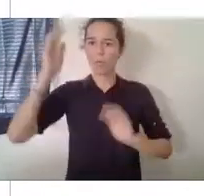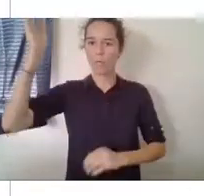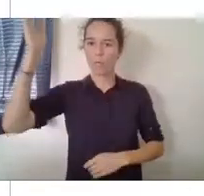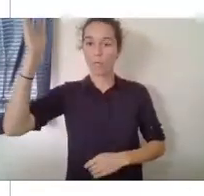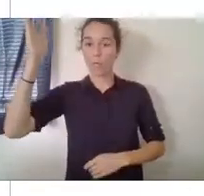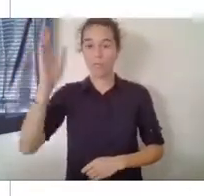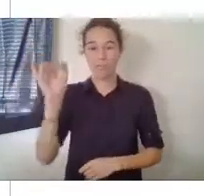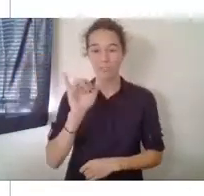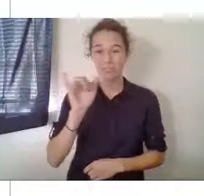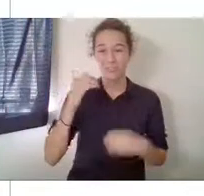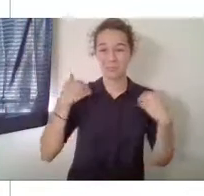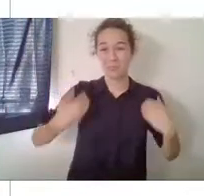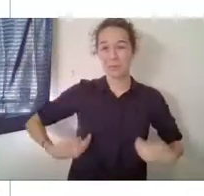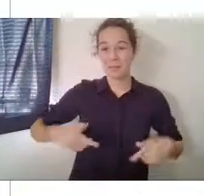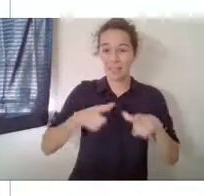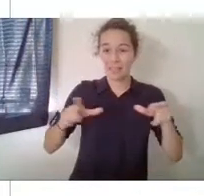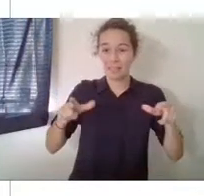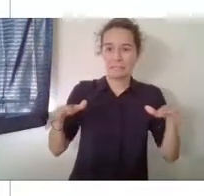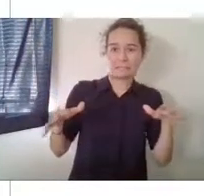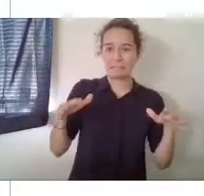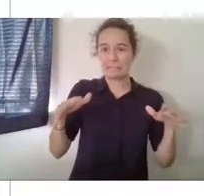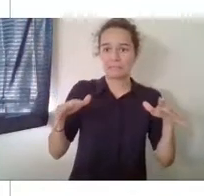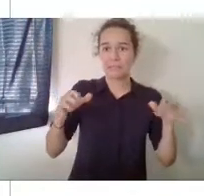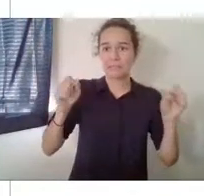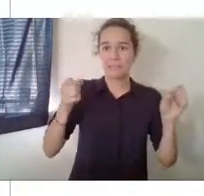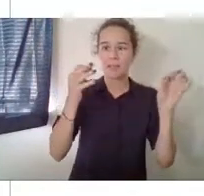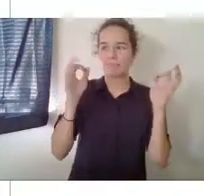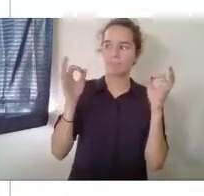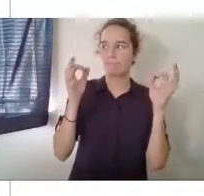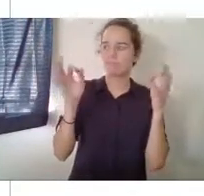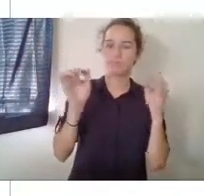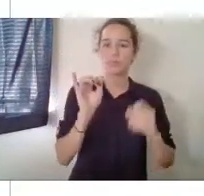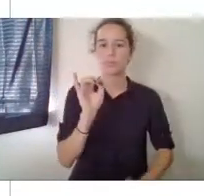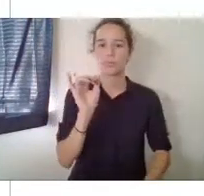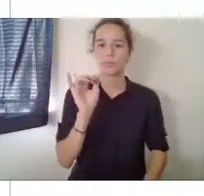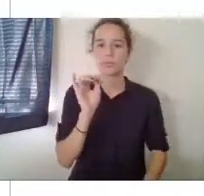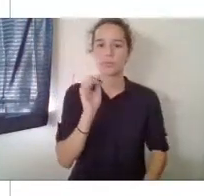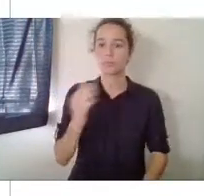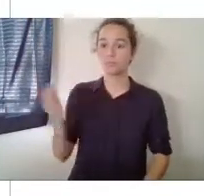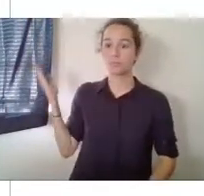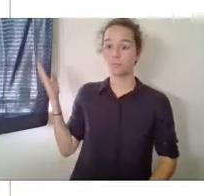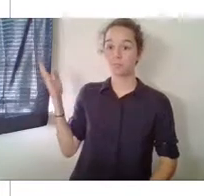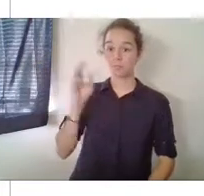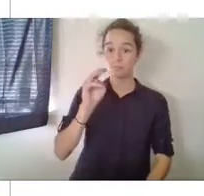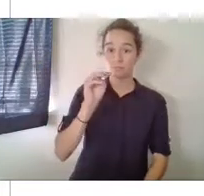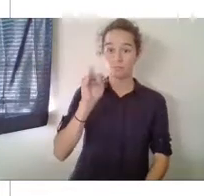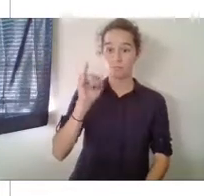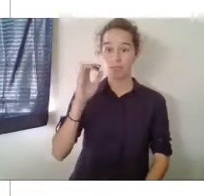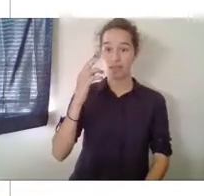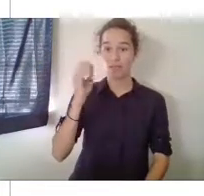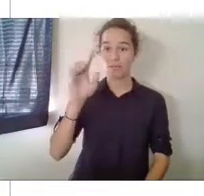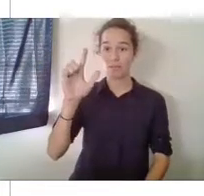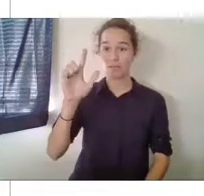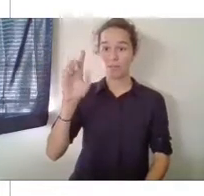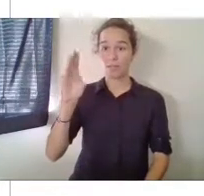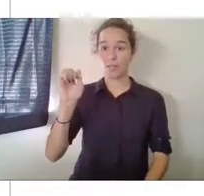of Michael Bay, right? He speaks, the teleprompter, he loses sight of what's happening, the teleprompter doesn't sync up,